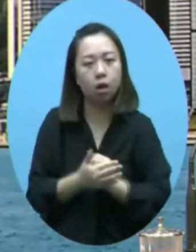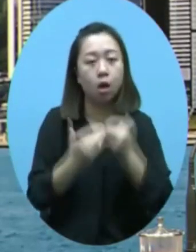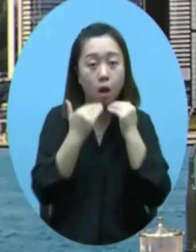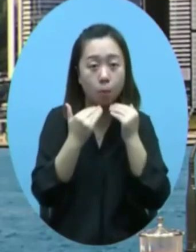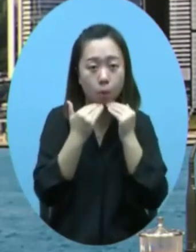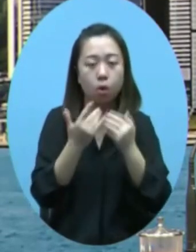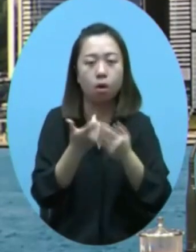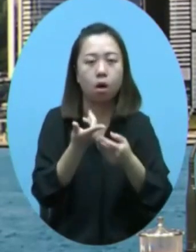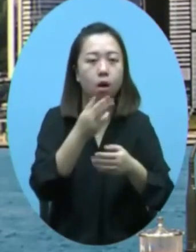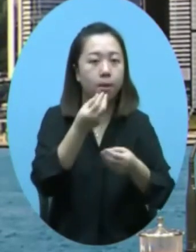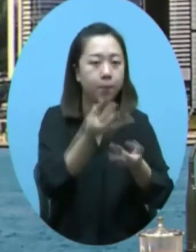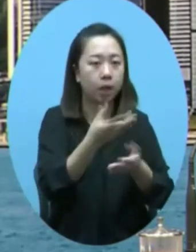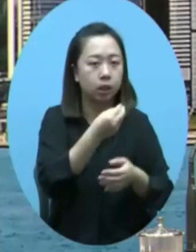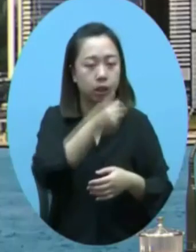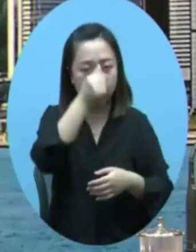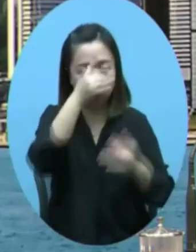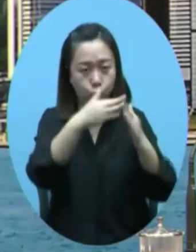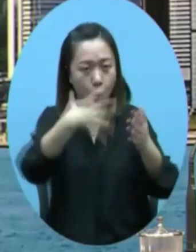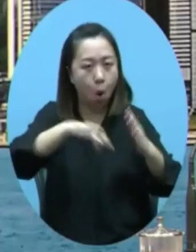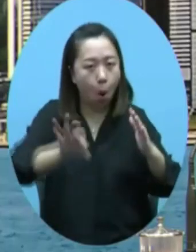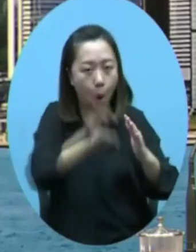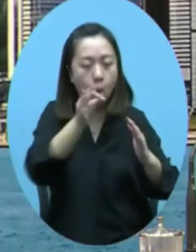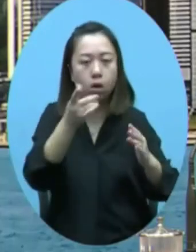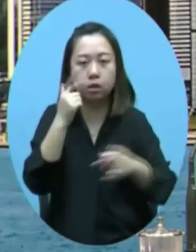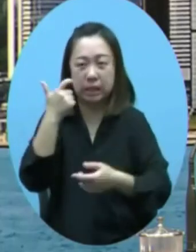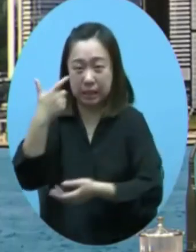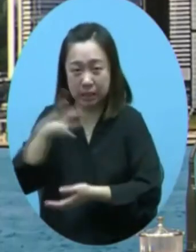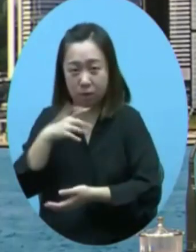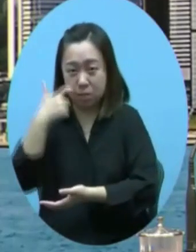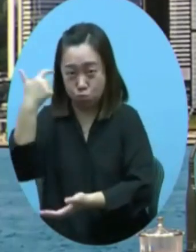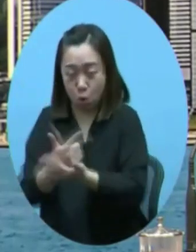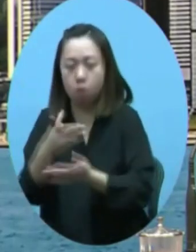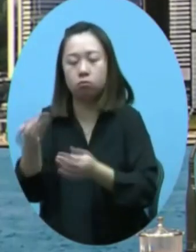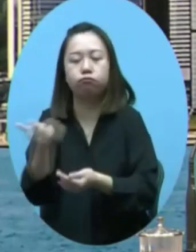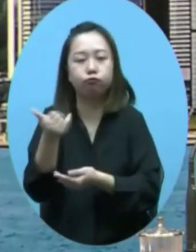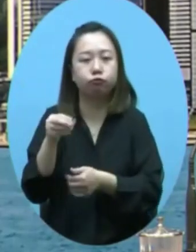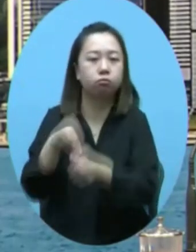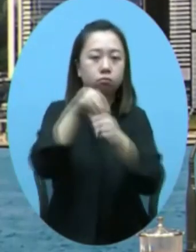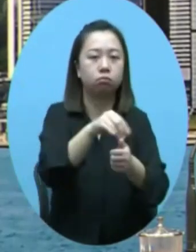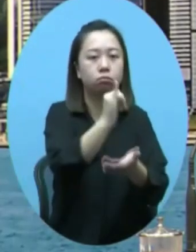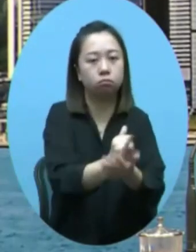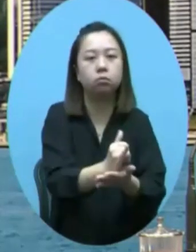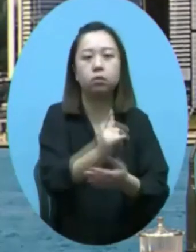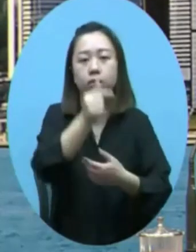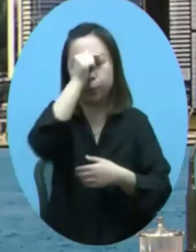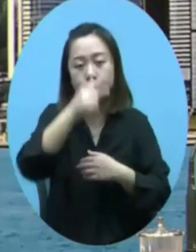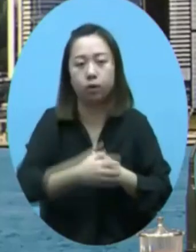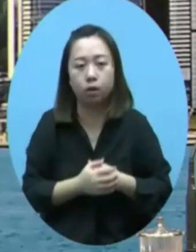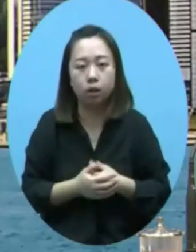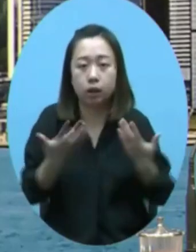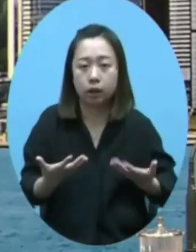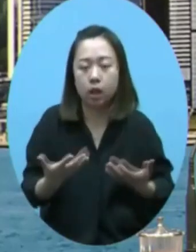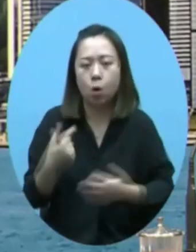isolation facilities in the community, so that more beds could be vacated to accommodate patients who are in a more serious